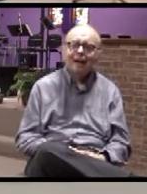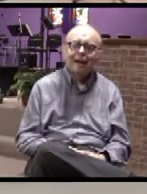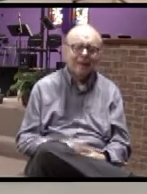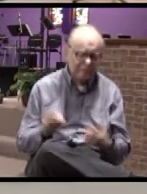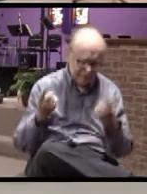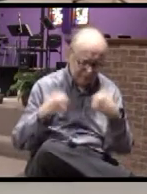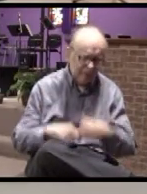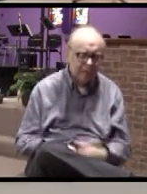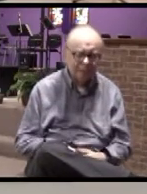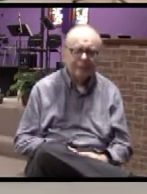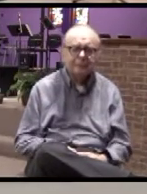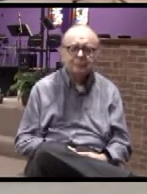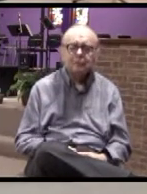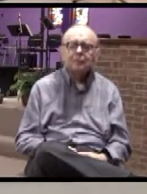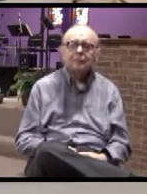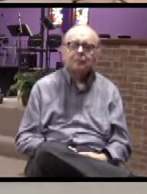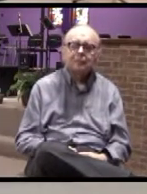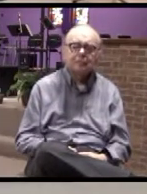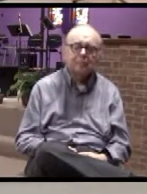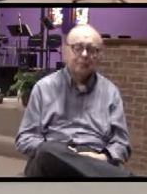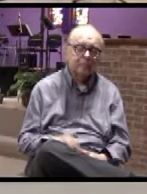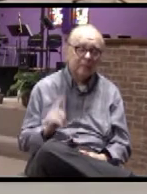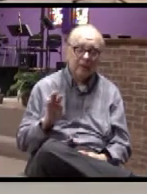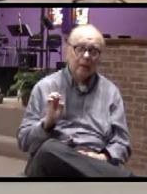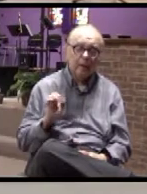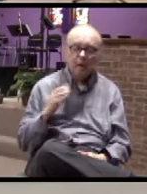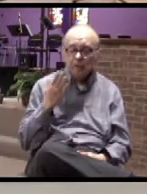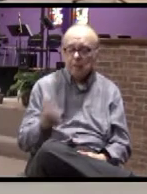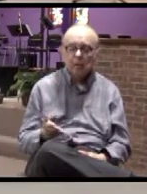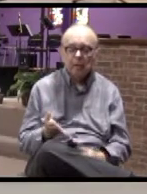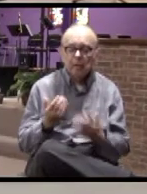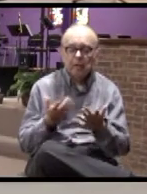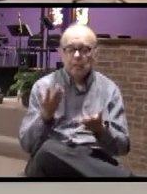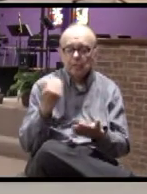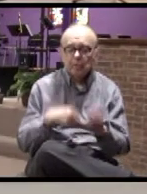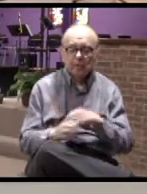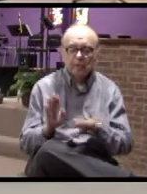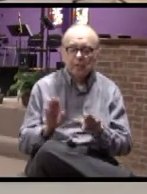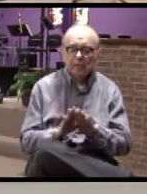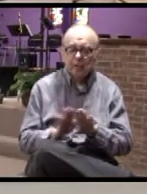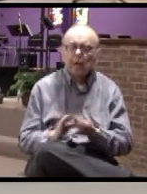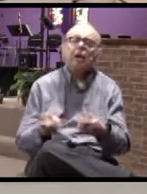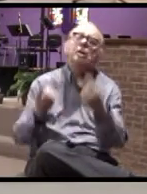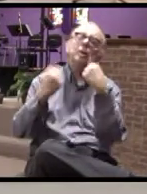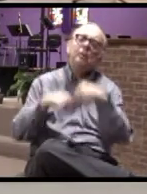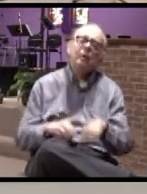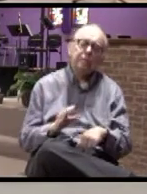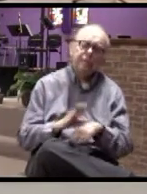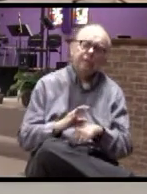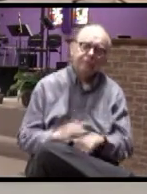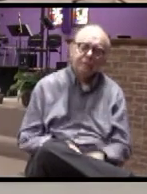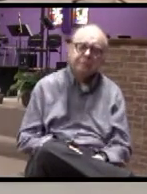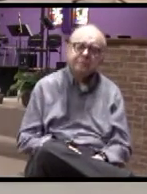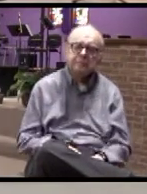come on. I'll be there waiting for you when you come in the door. Come on.